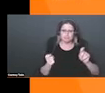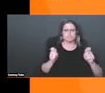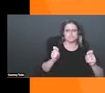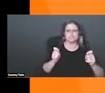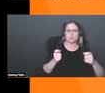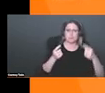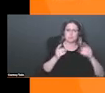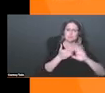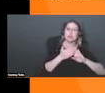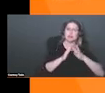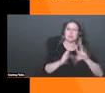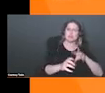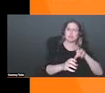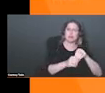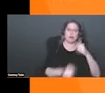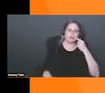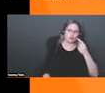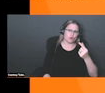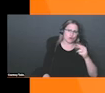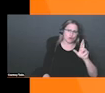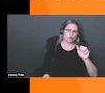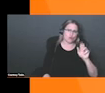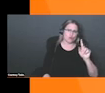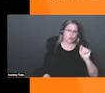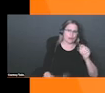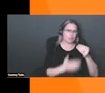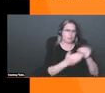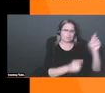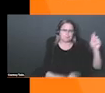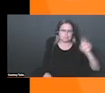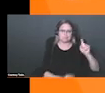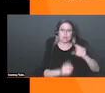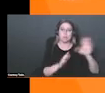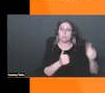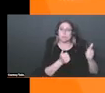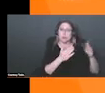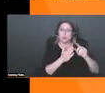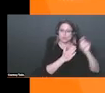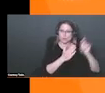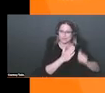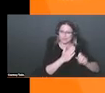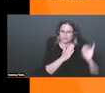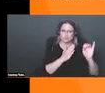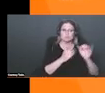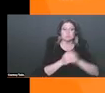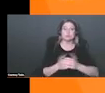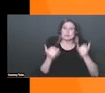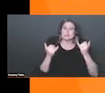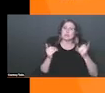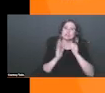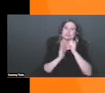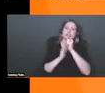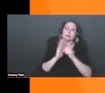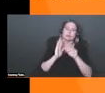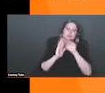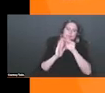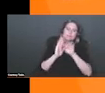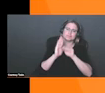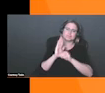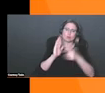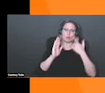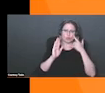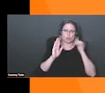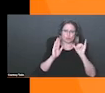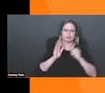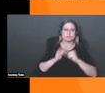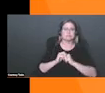writing. Today, I'm going to just give just sort of an outlay of the agenda here, provide